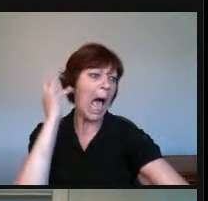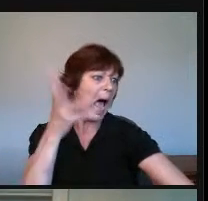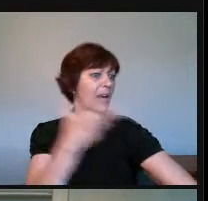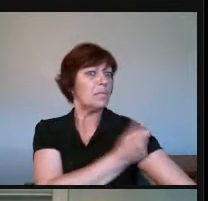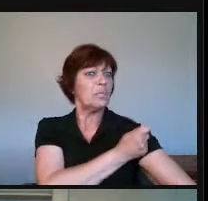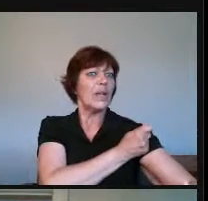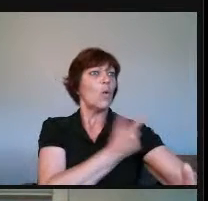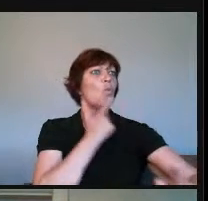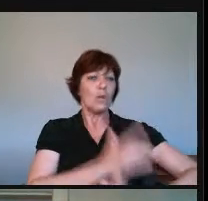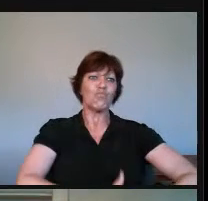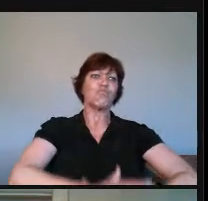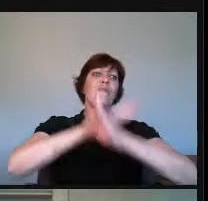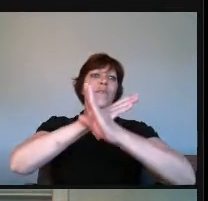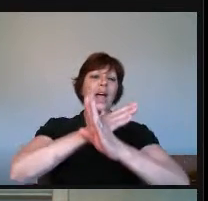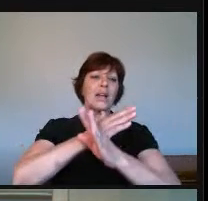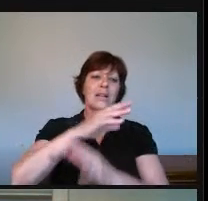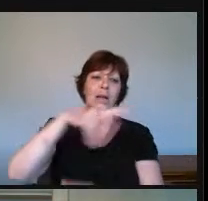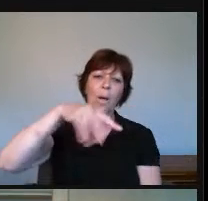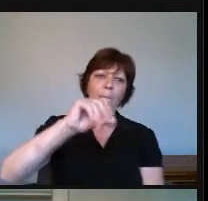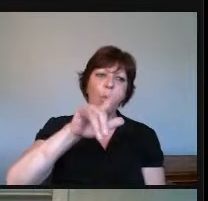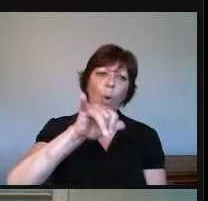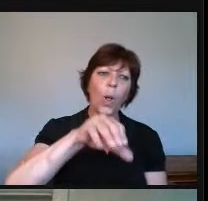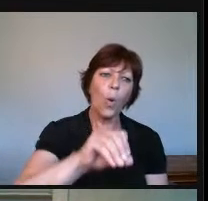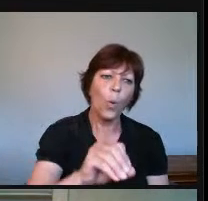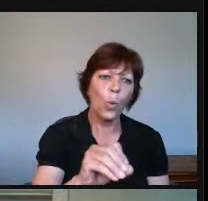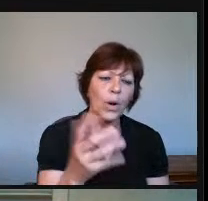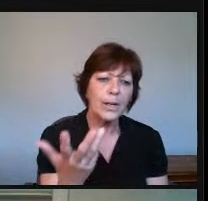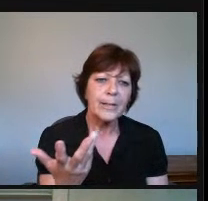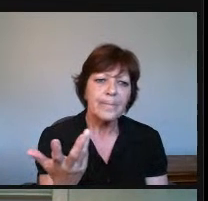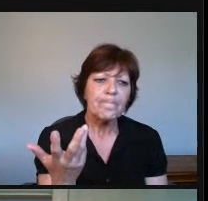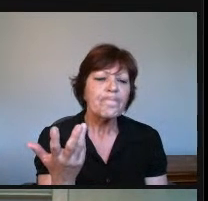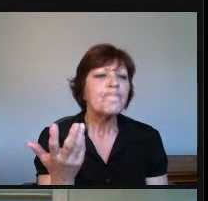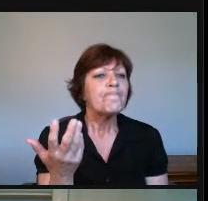to get the polio vaccine.